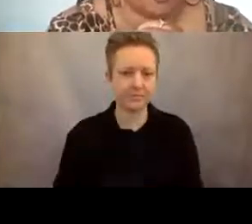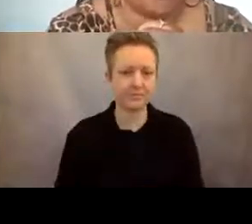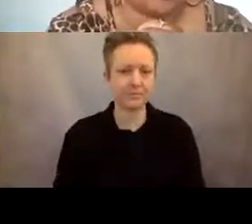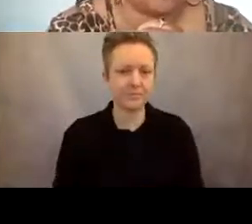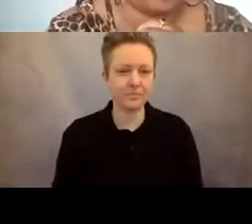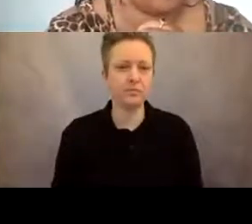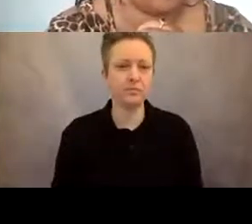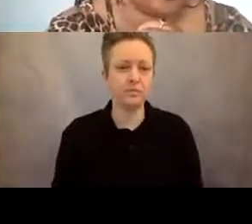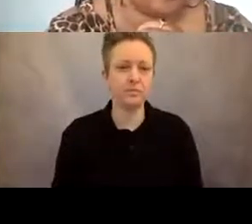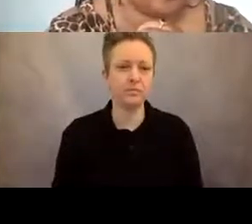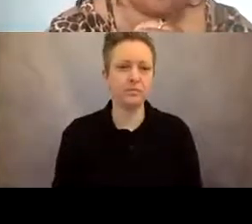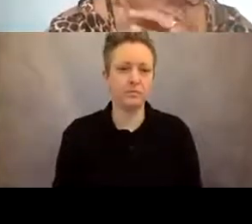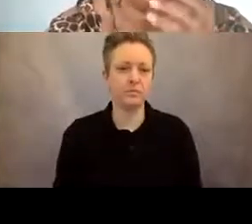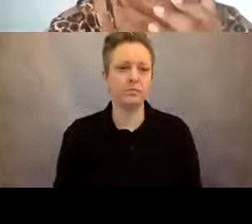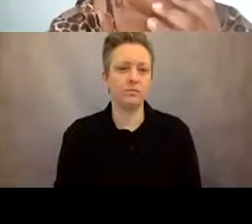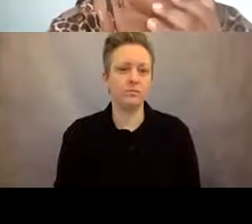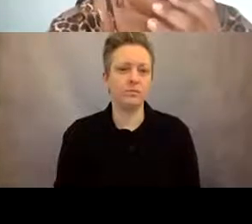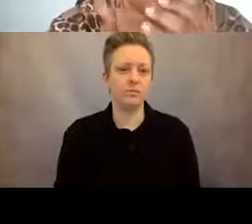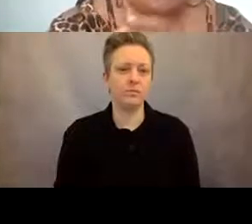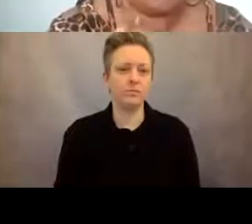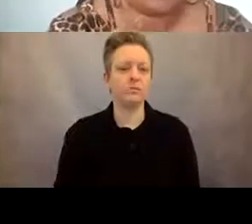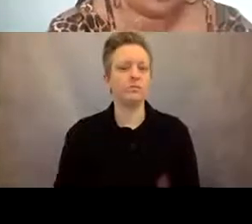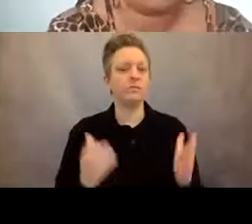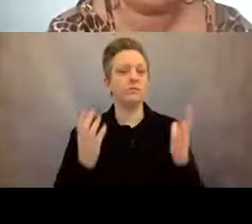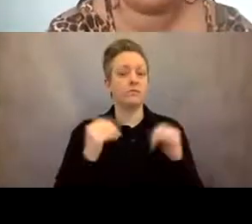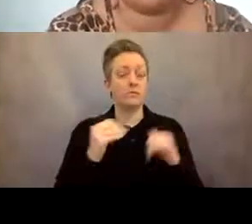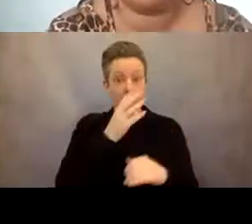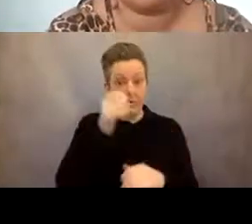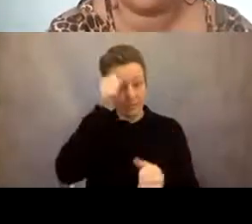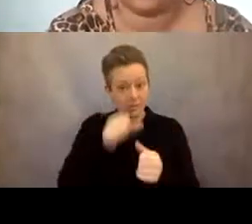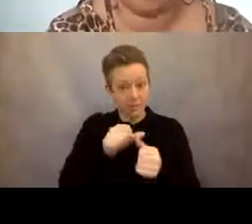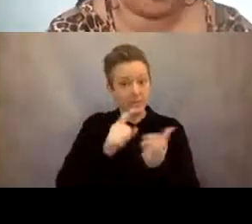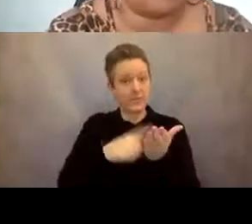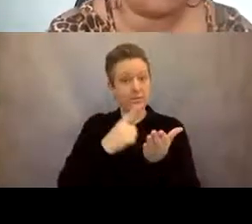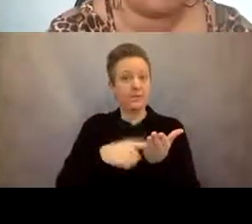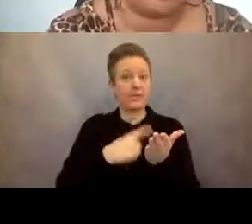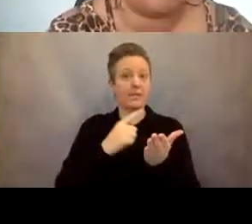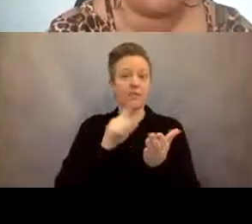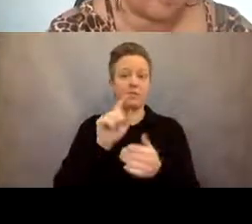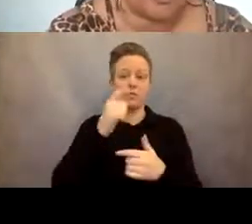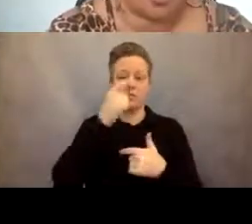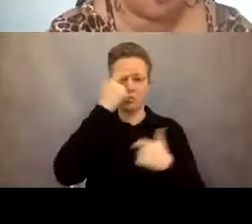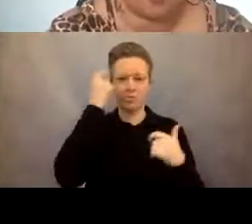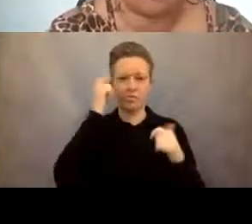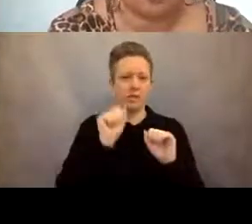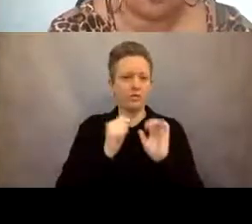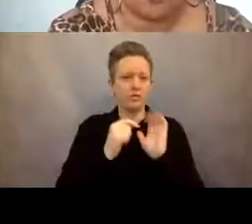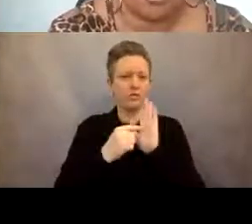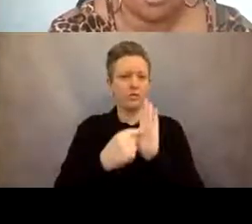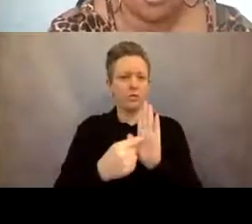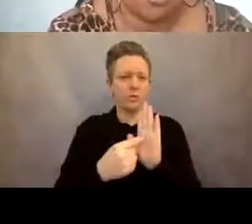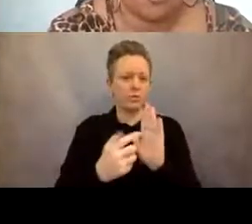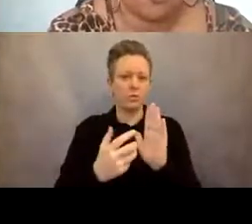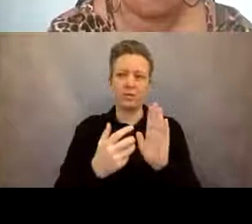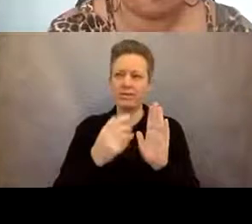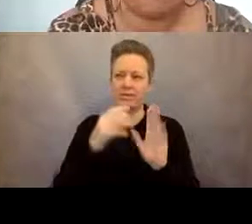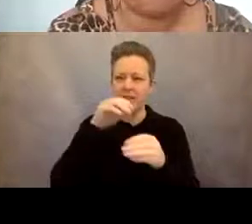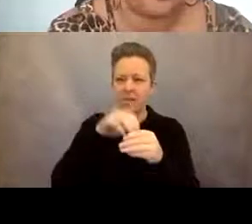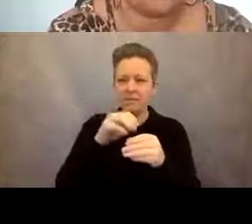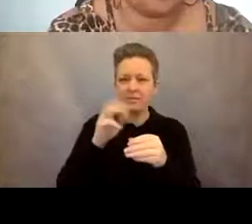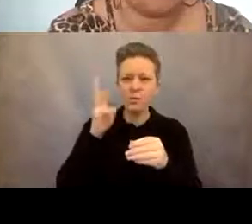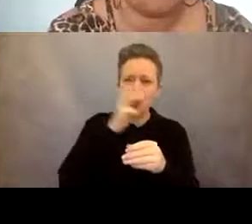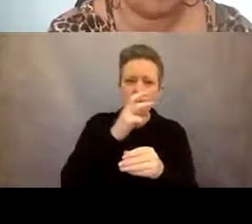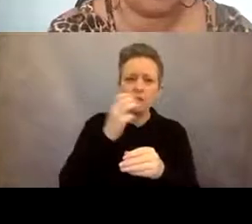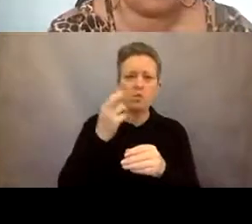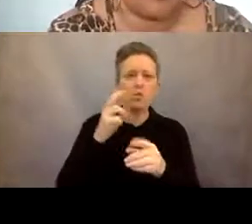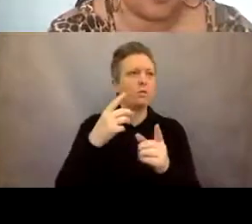might show up as just very weird or very petty even. I know in shelter, there would often be fights over the remote or